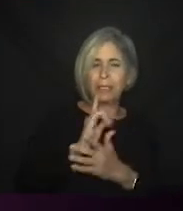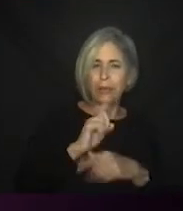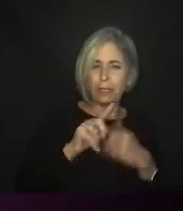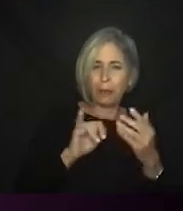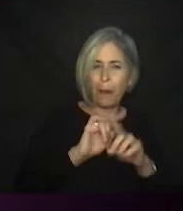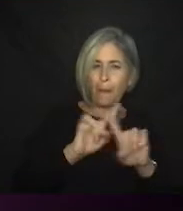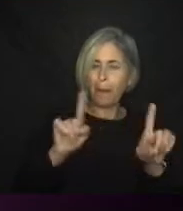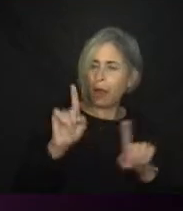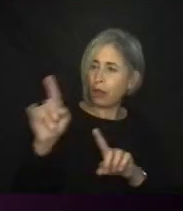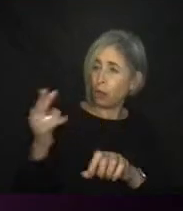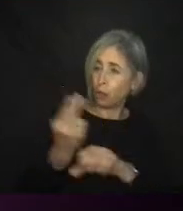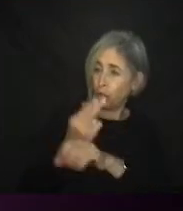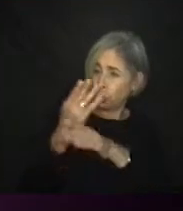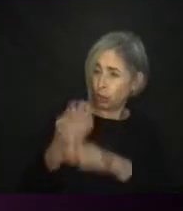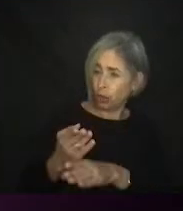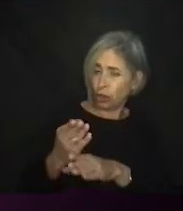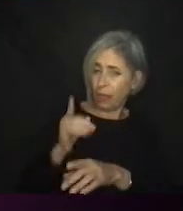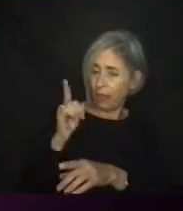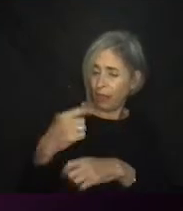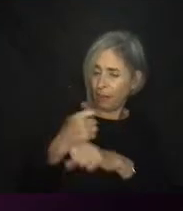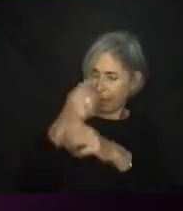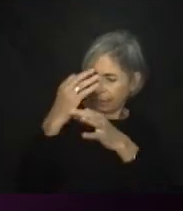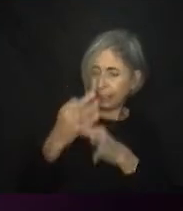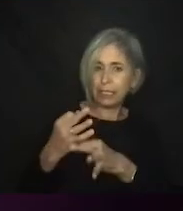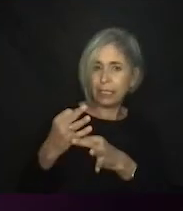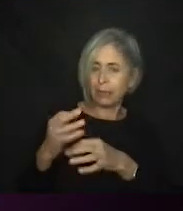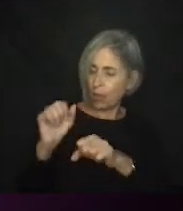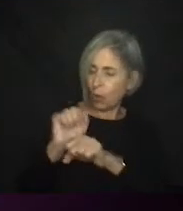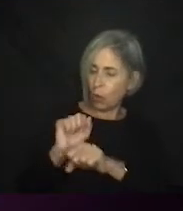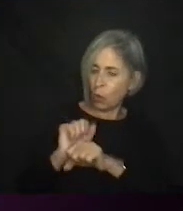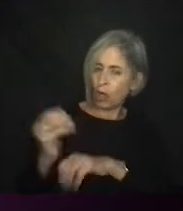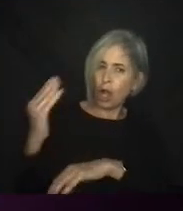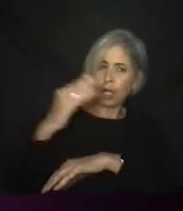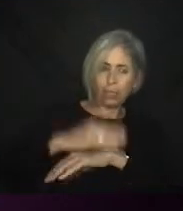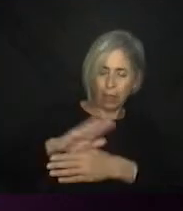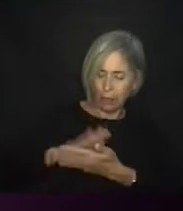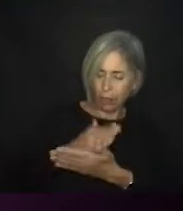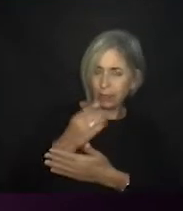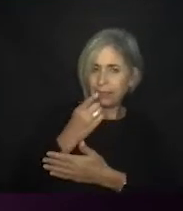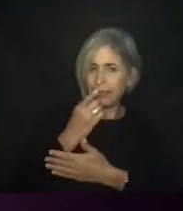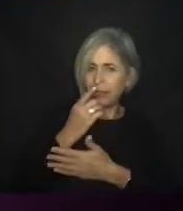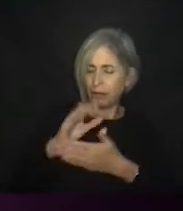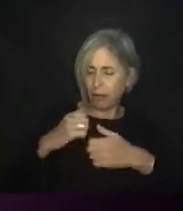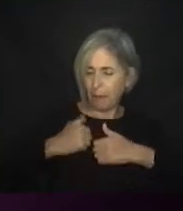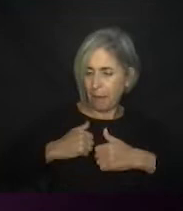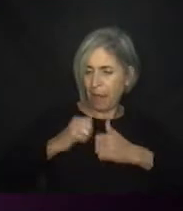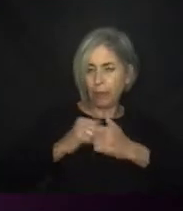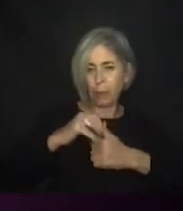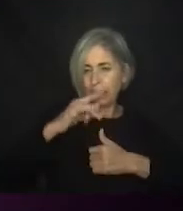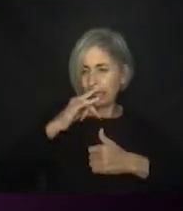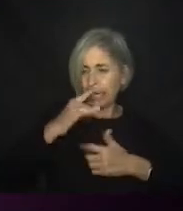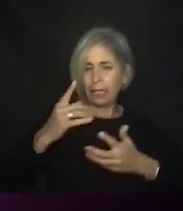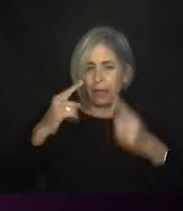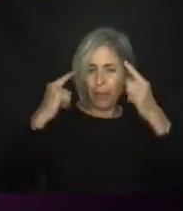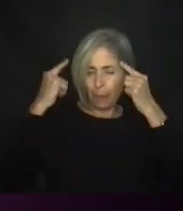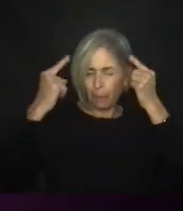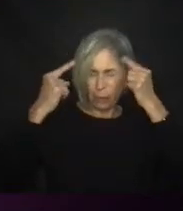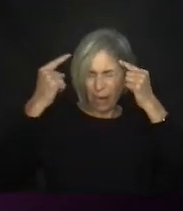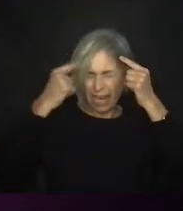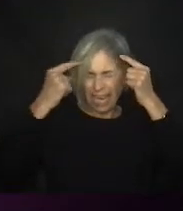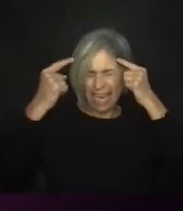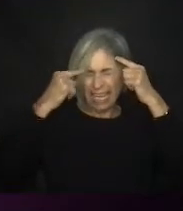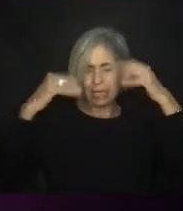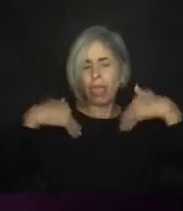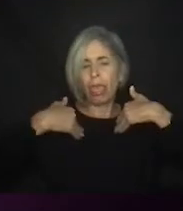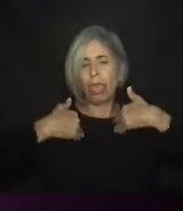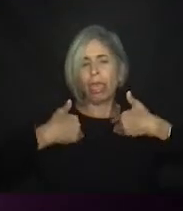but think about your users. When they're making decisions at work all day, they've cooked dinner, they had bad time with the kids, their brain is